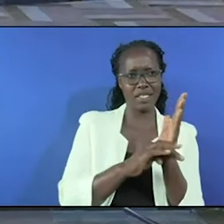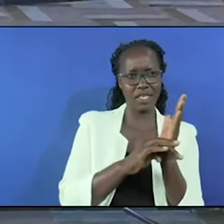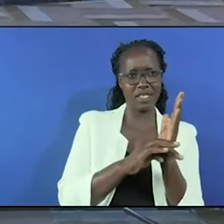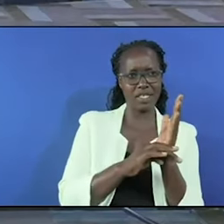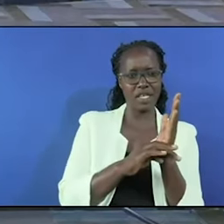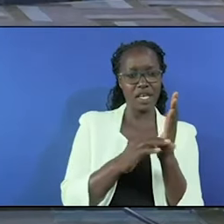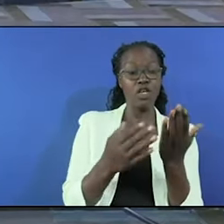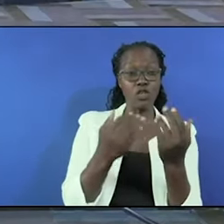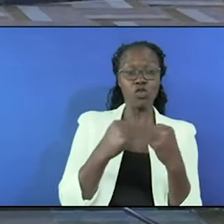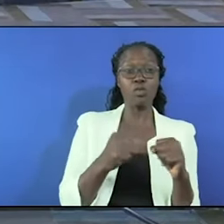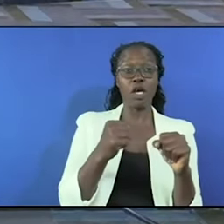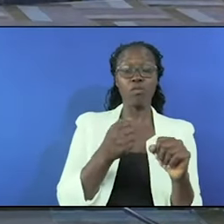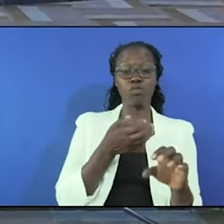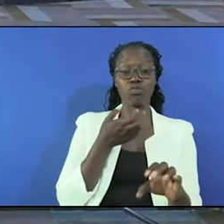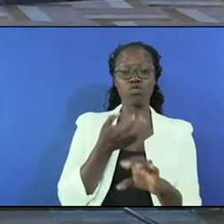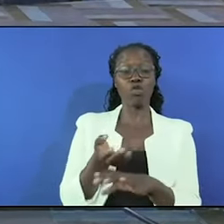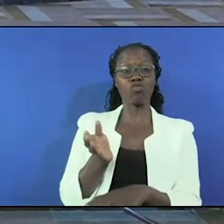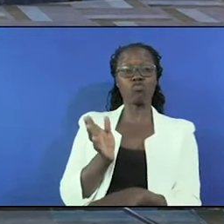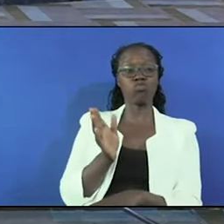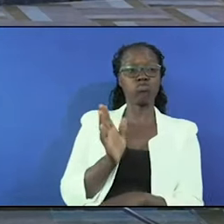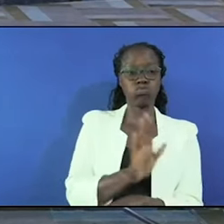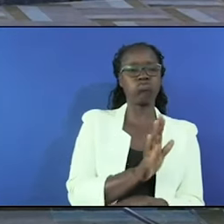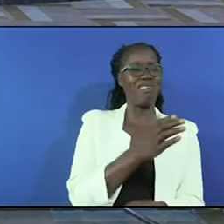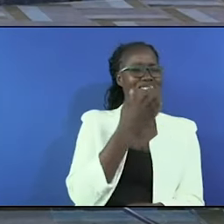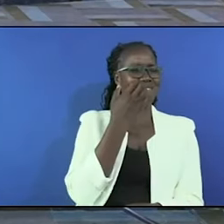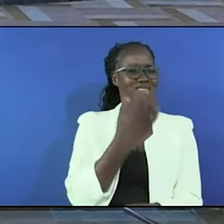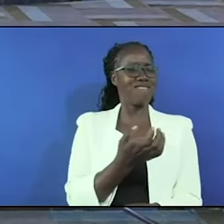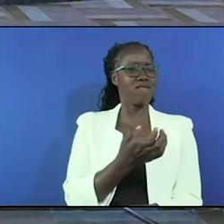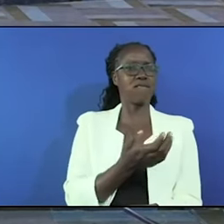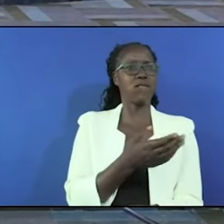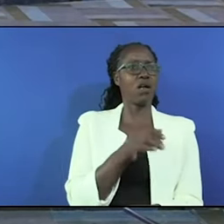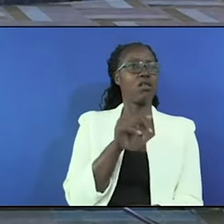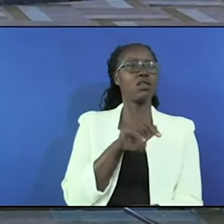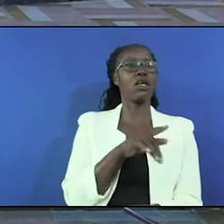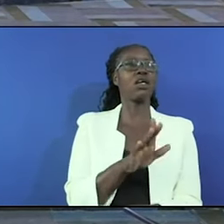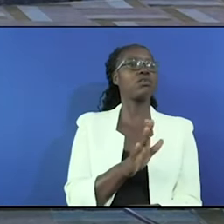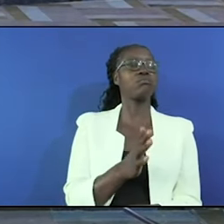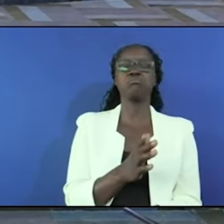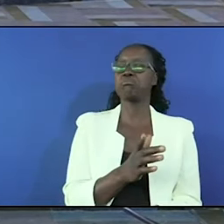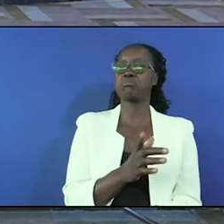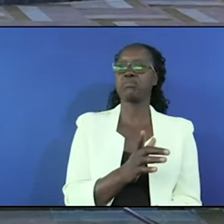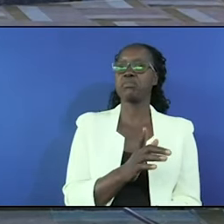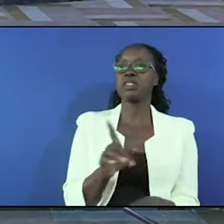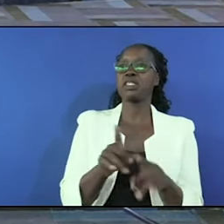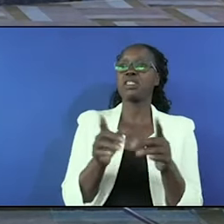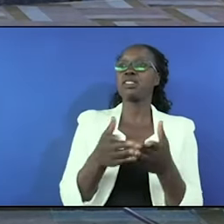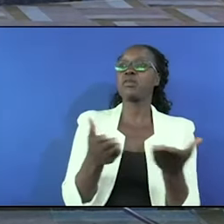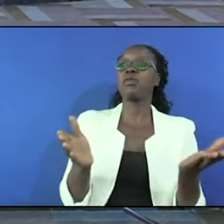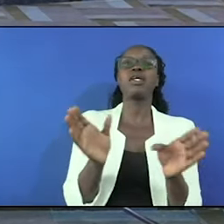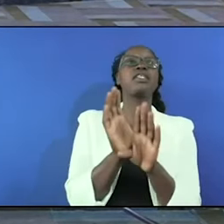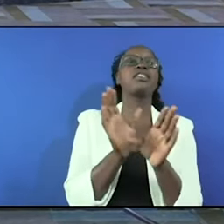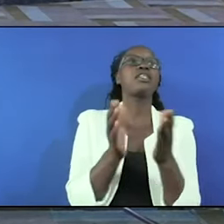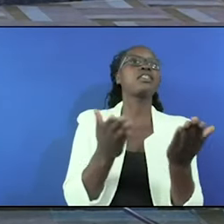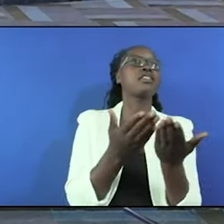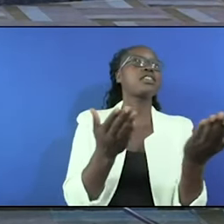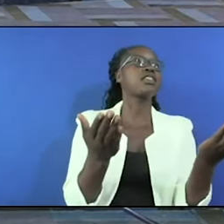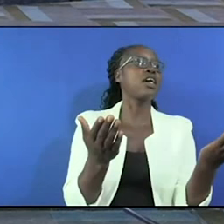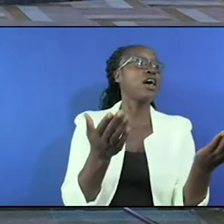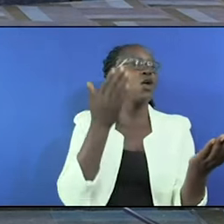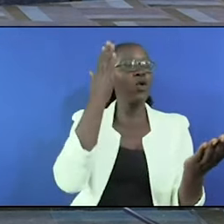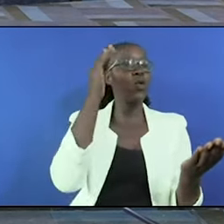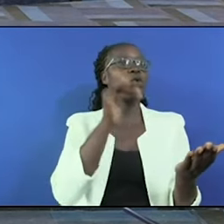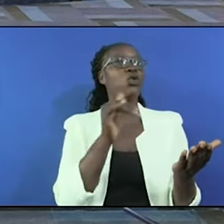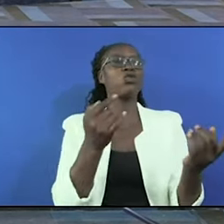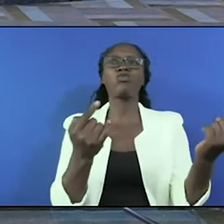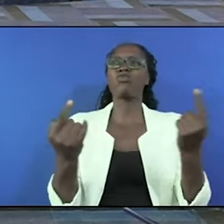be able to stone that woman. And we in this congregation, those who came, those who watched